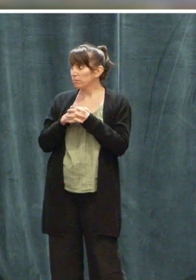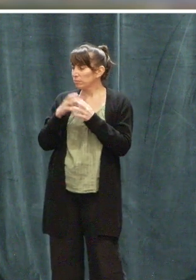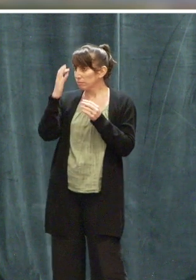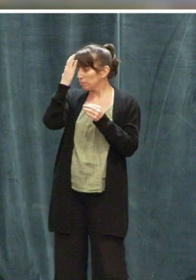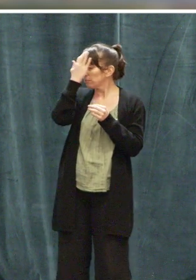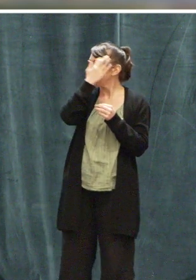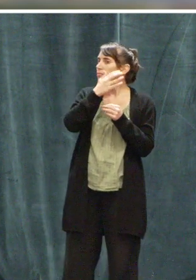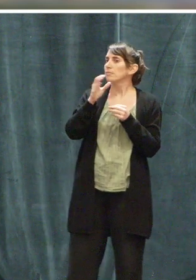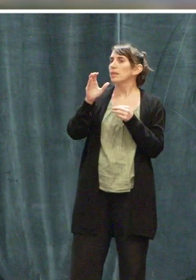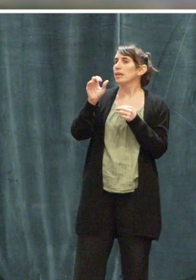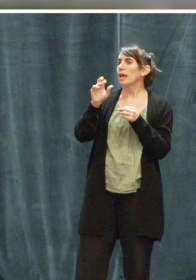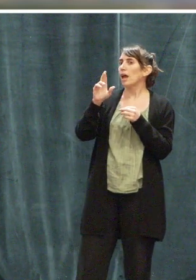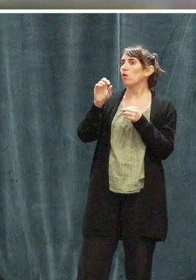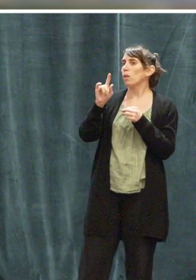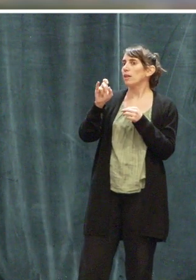Caroline, why don't you head back?